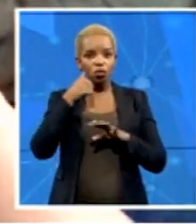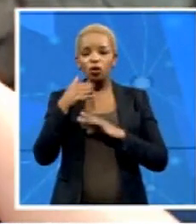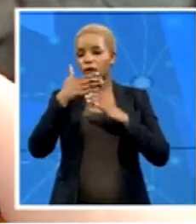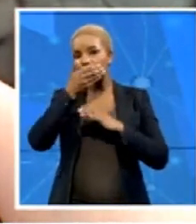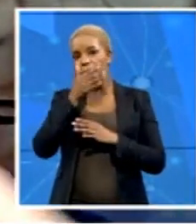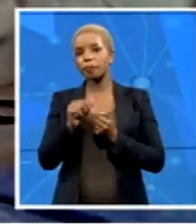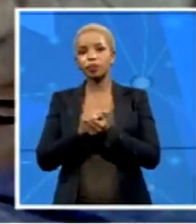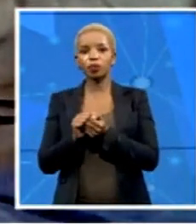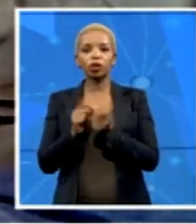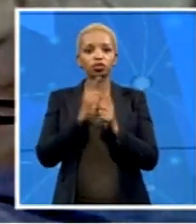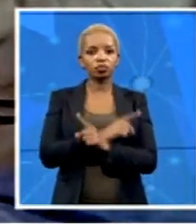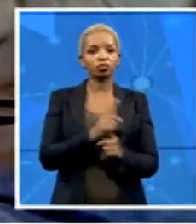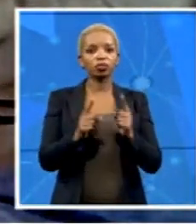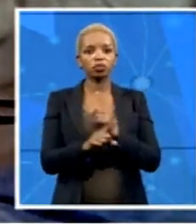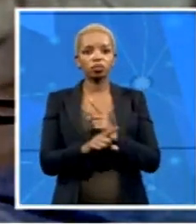really